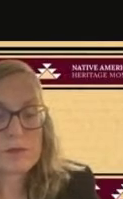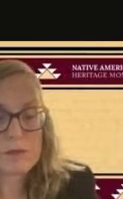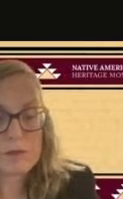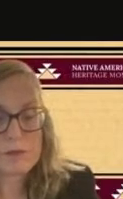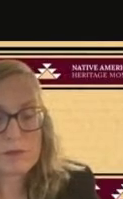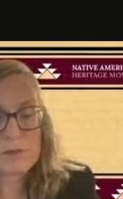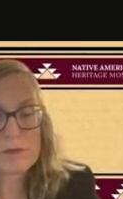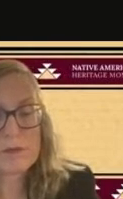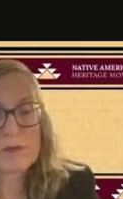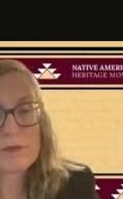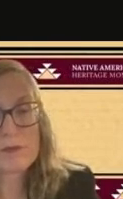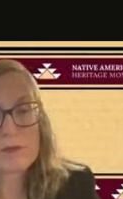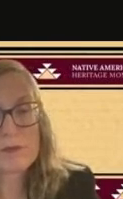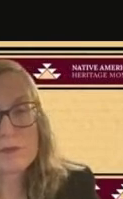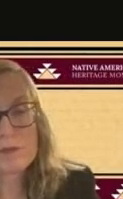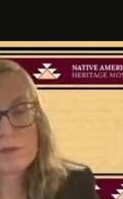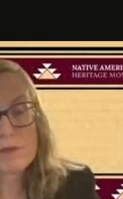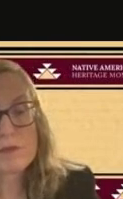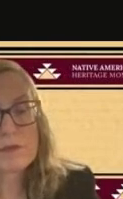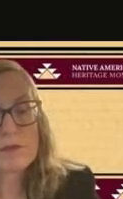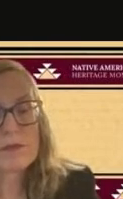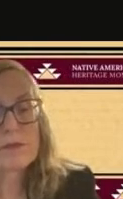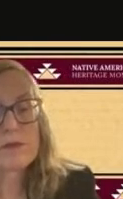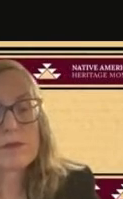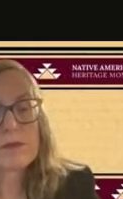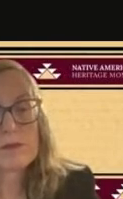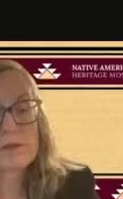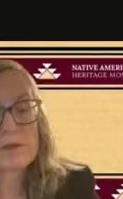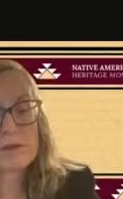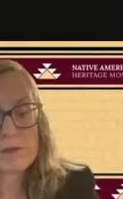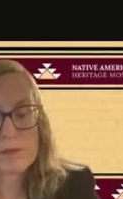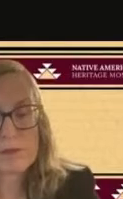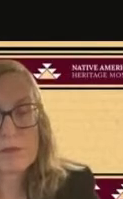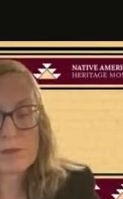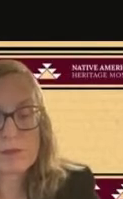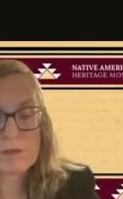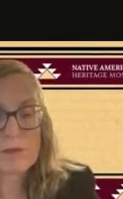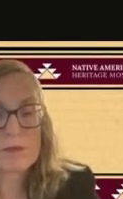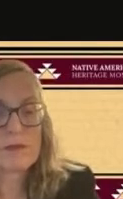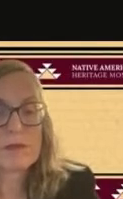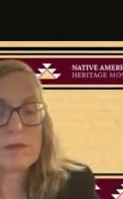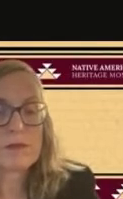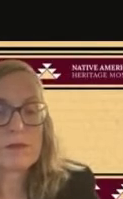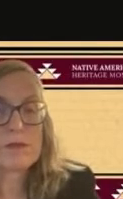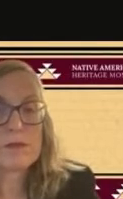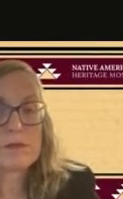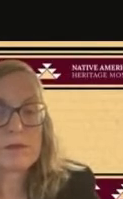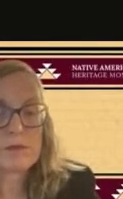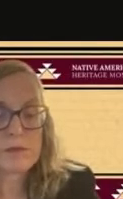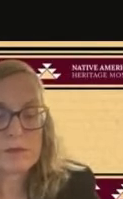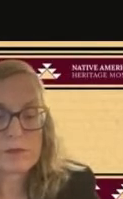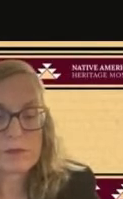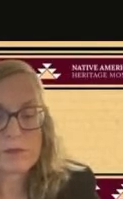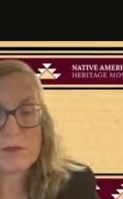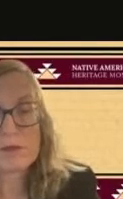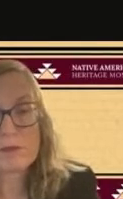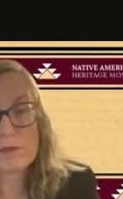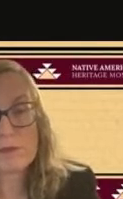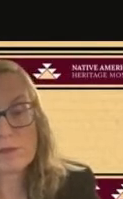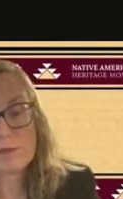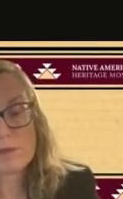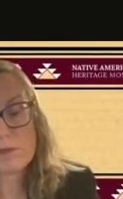list? 8 of the responders indicated no additions. 2 of the responders